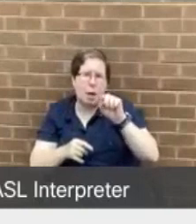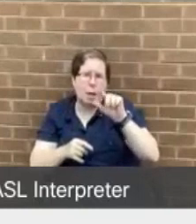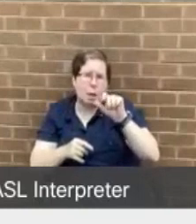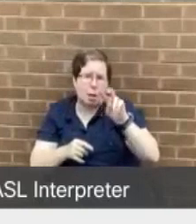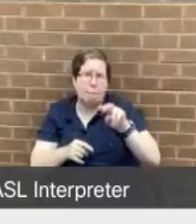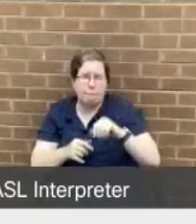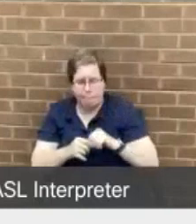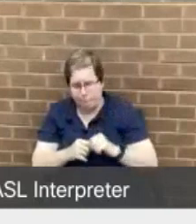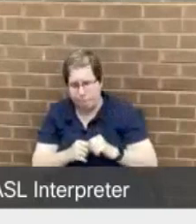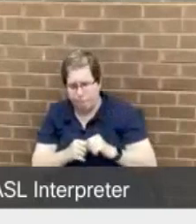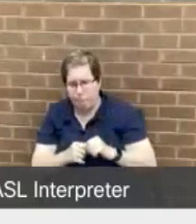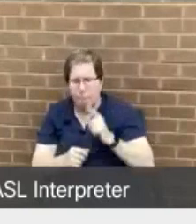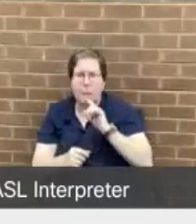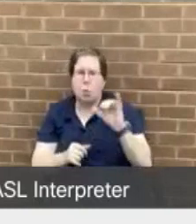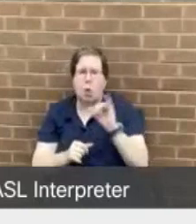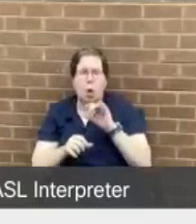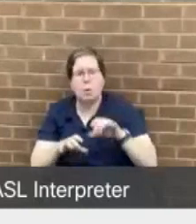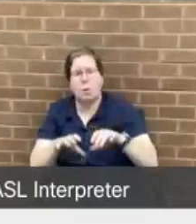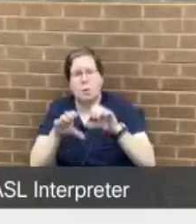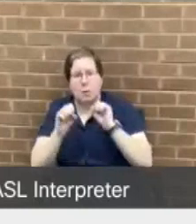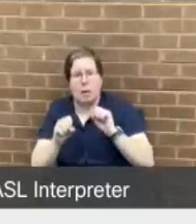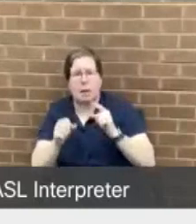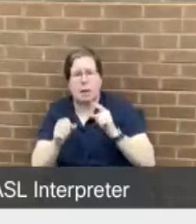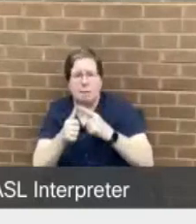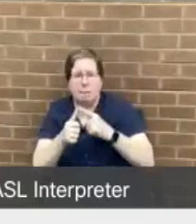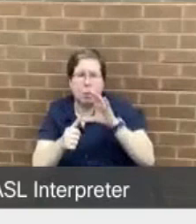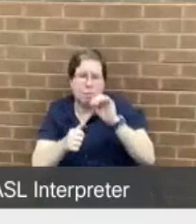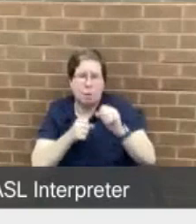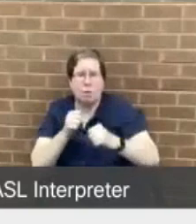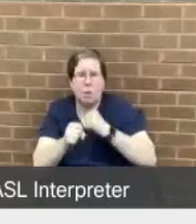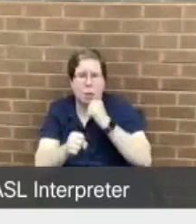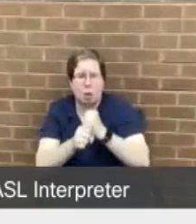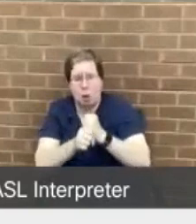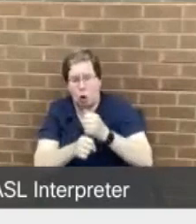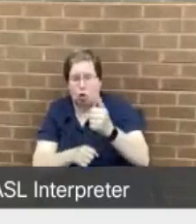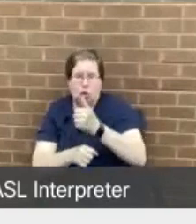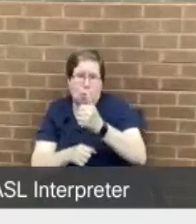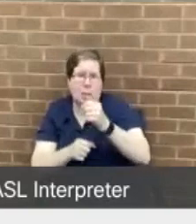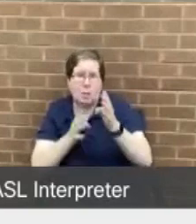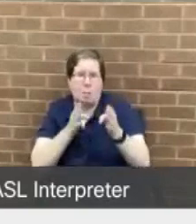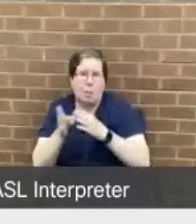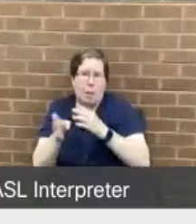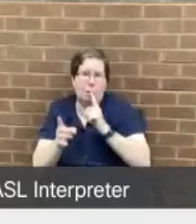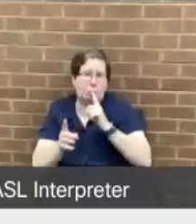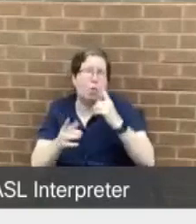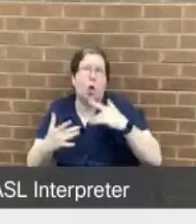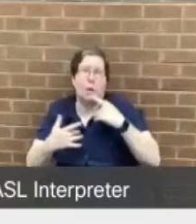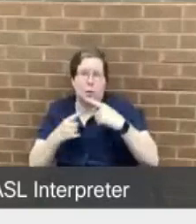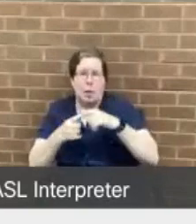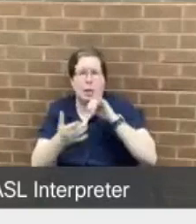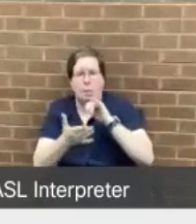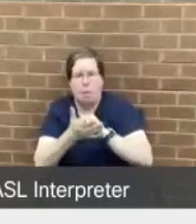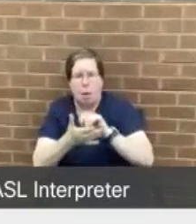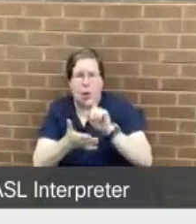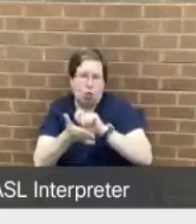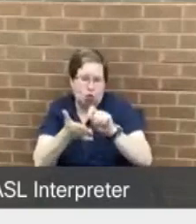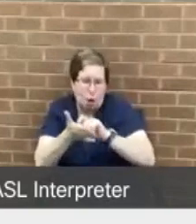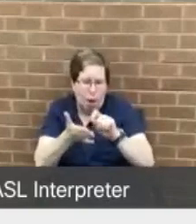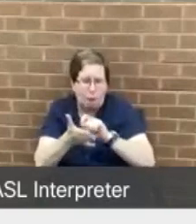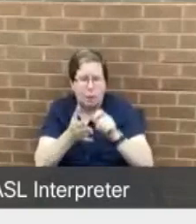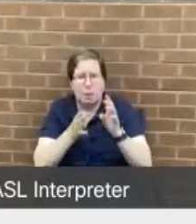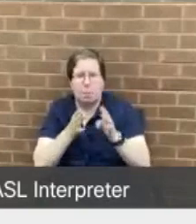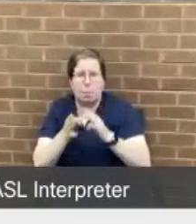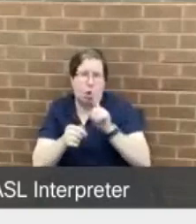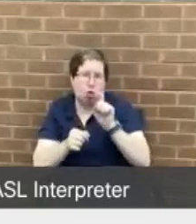MTA is also undertaking the first 50-year statewide transit plan. We're really excited about this, and the draft plan is expected